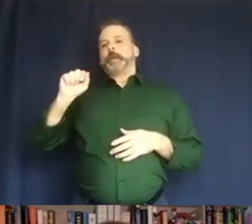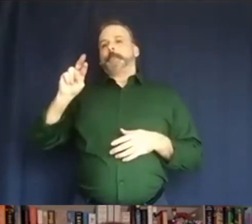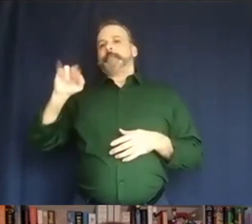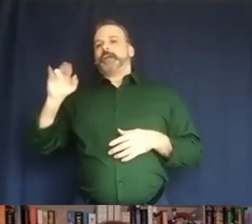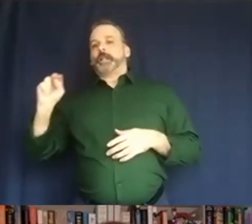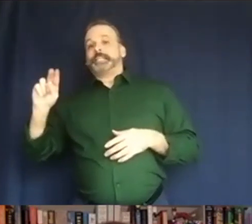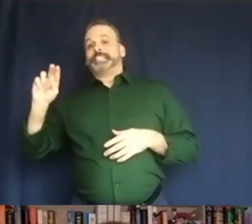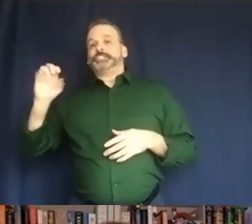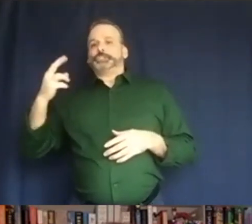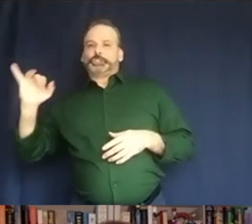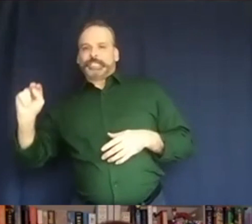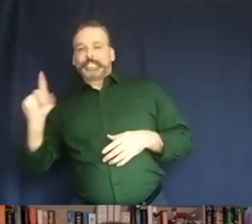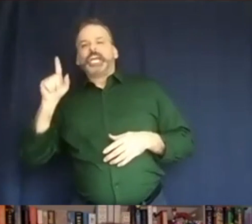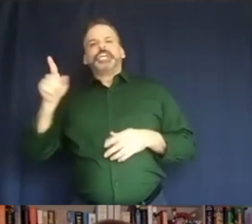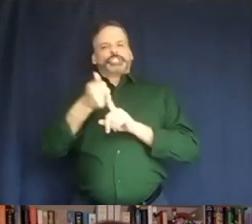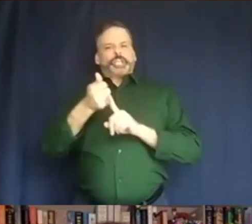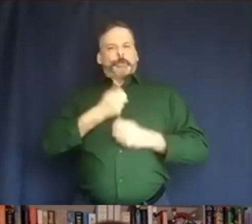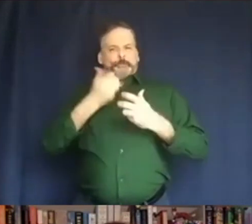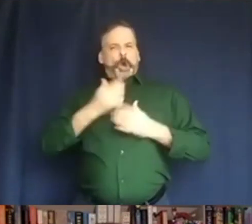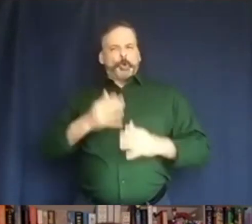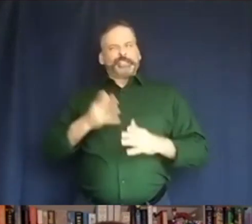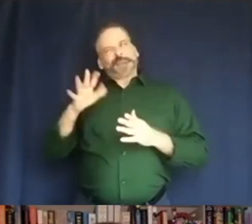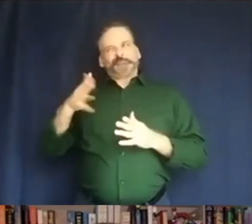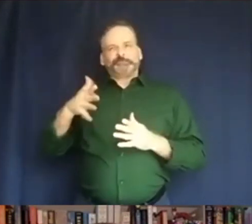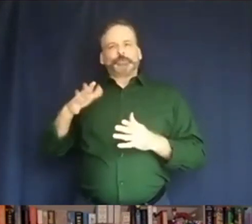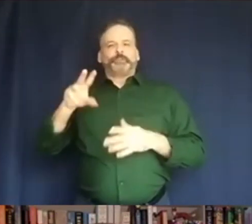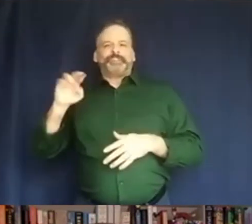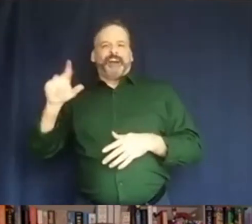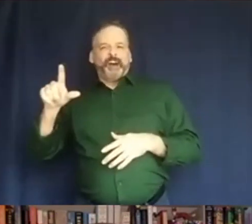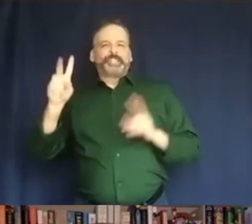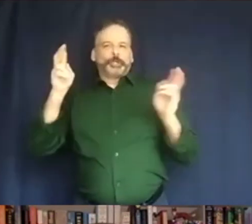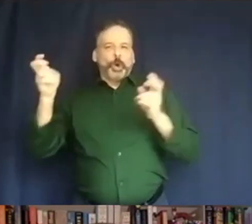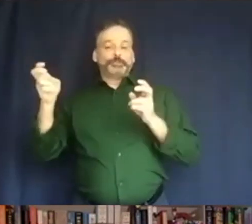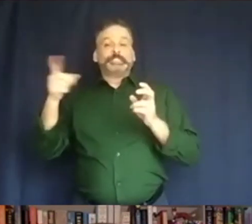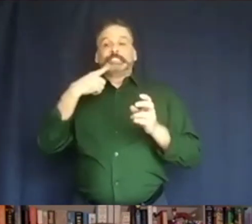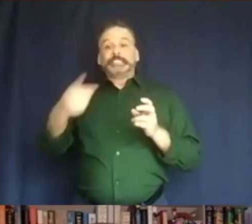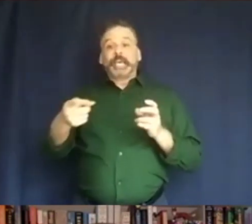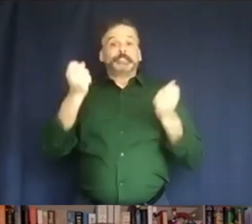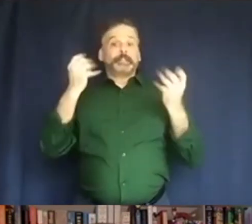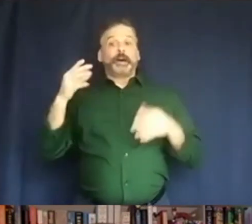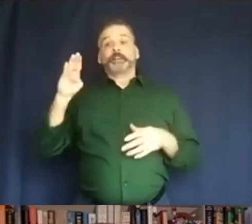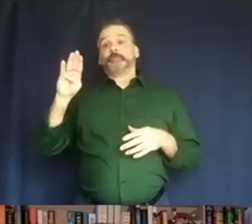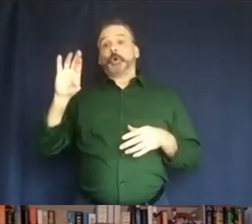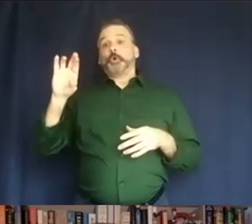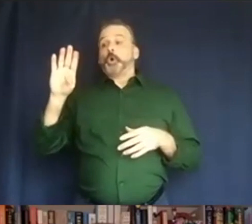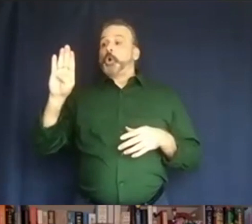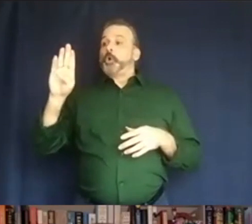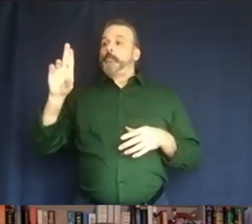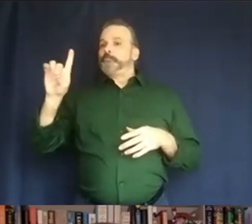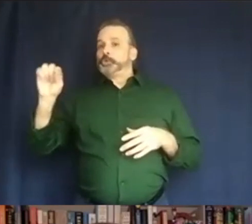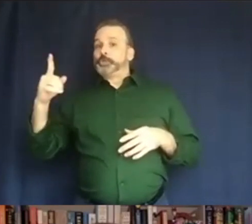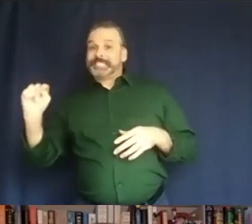novel, loosely a novel, a novel in quotes, that kind of retells a bunch of Buddhist parables. And